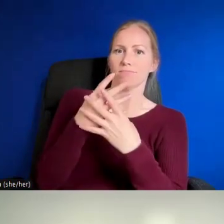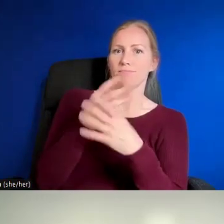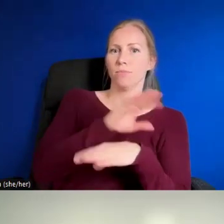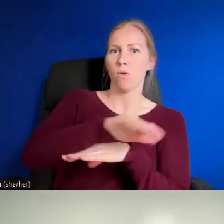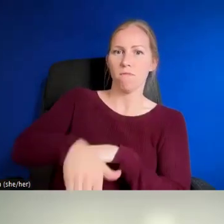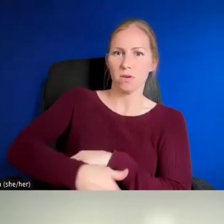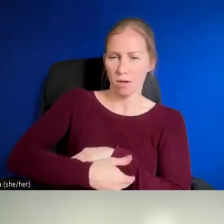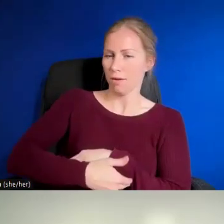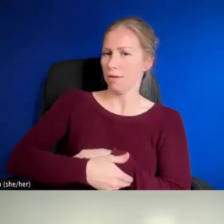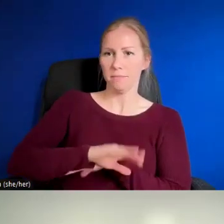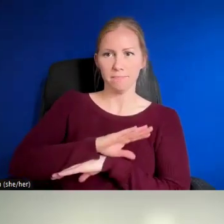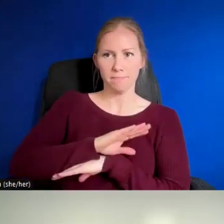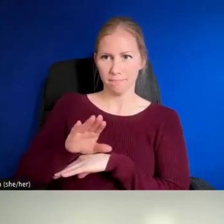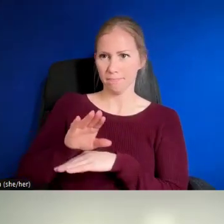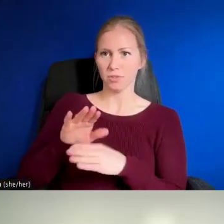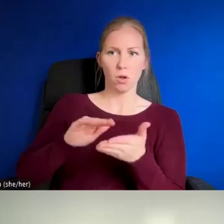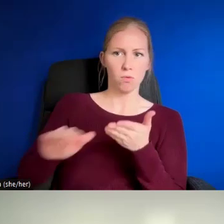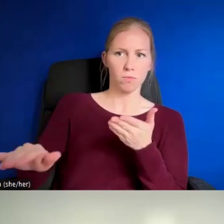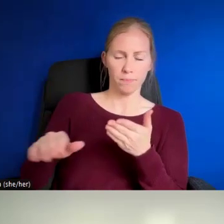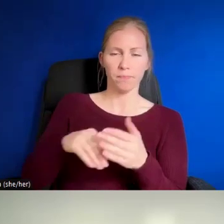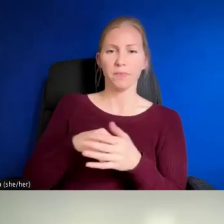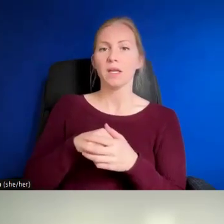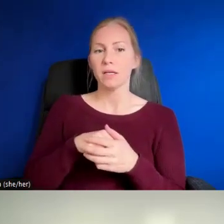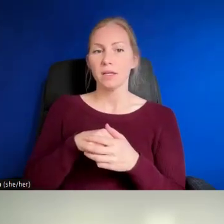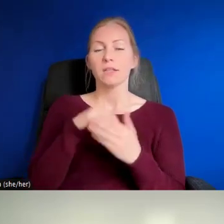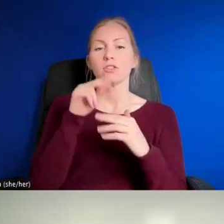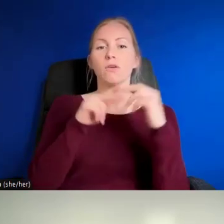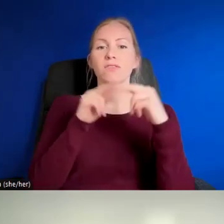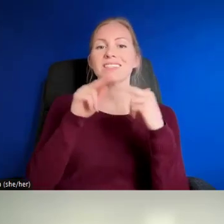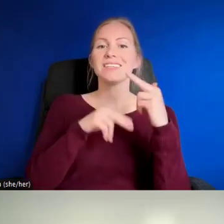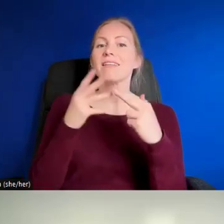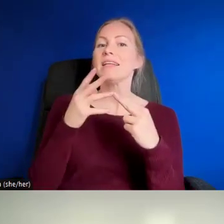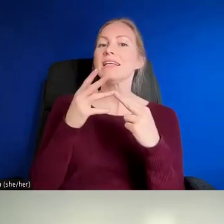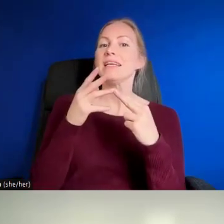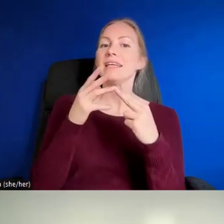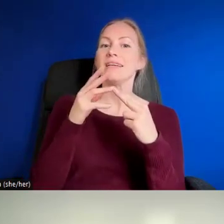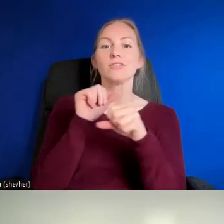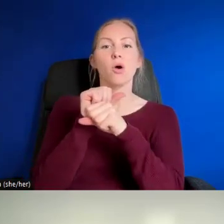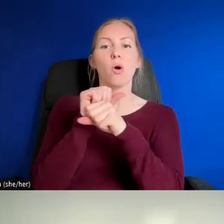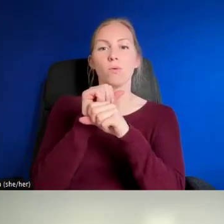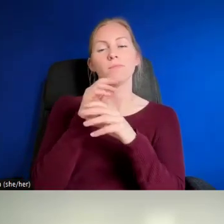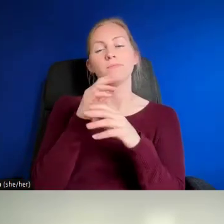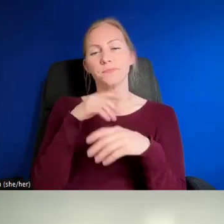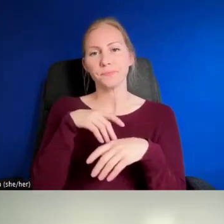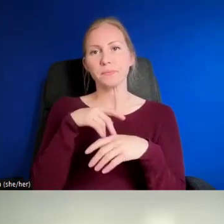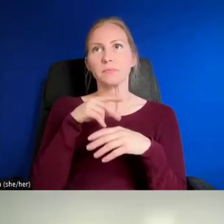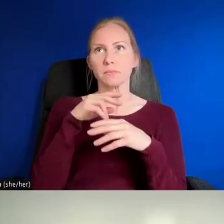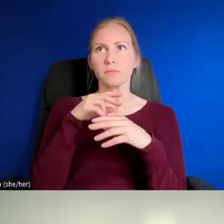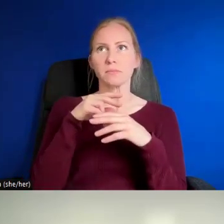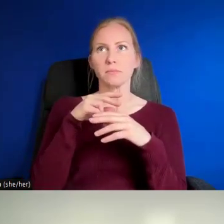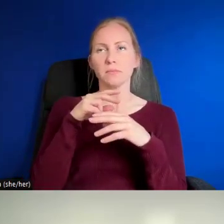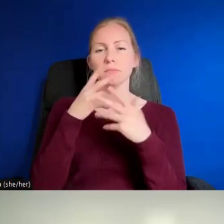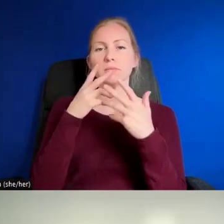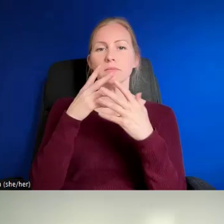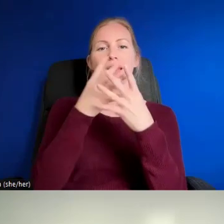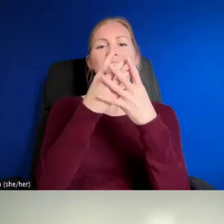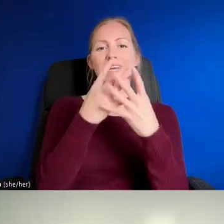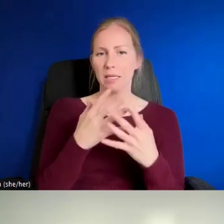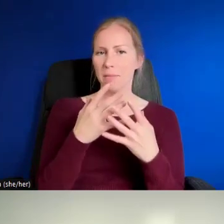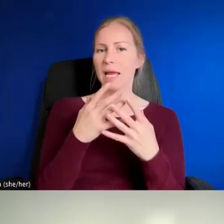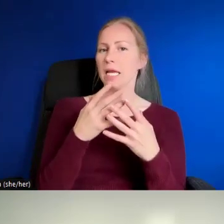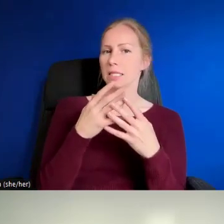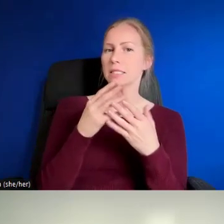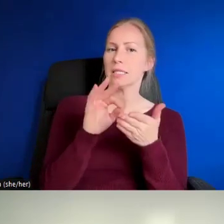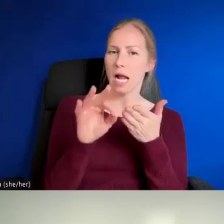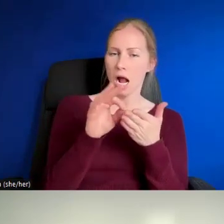facility quote-unquote inmate counts and during facility and unit emergencies where patients are